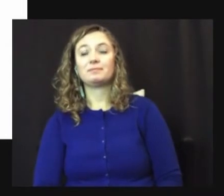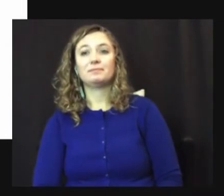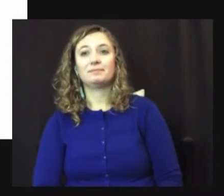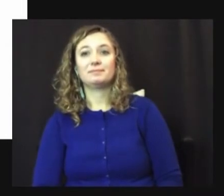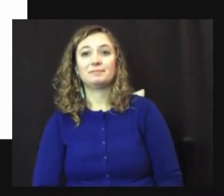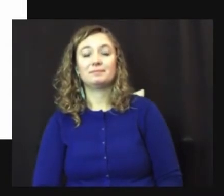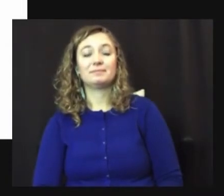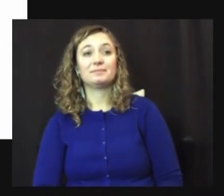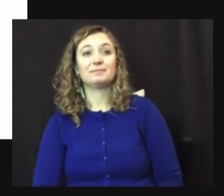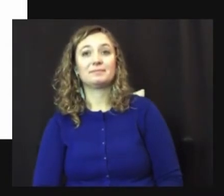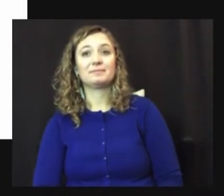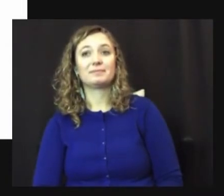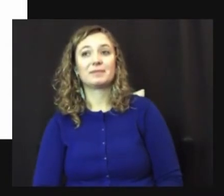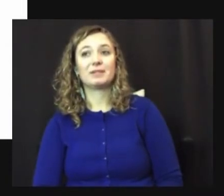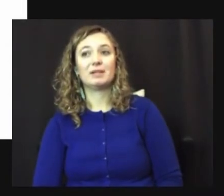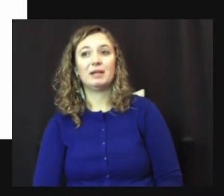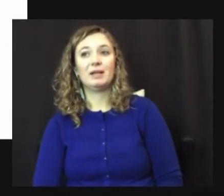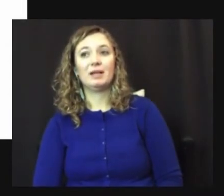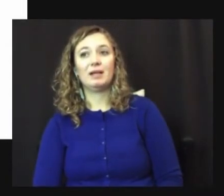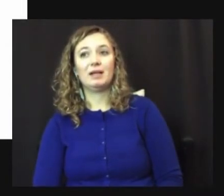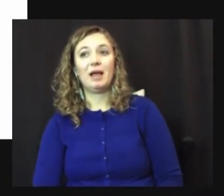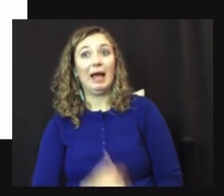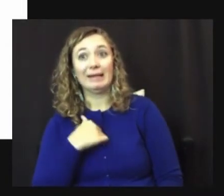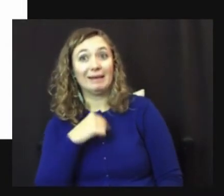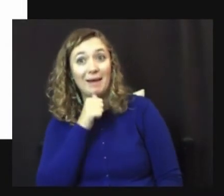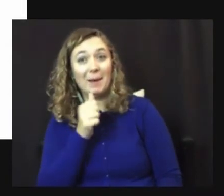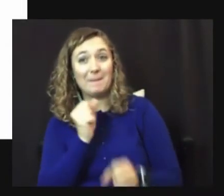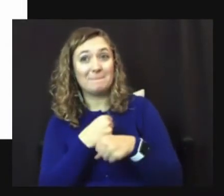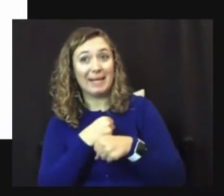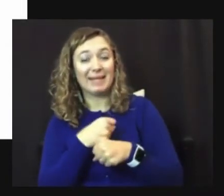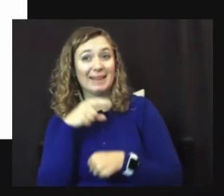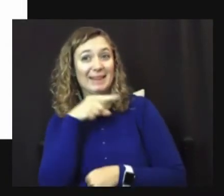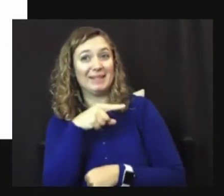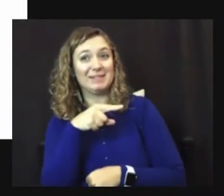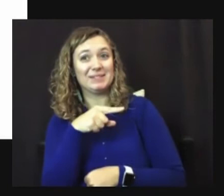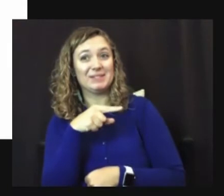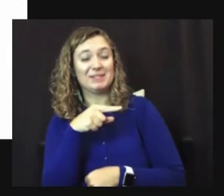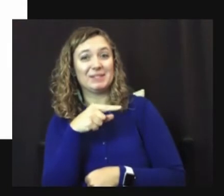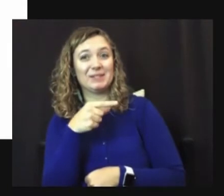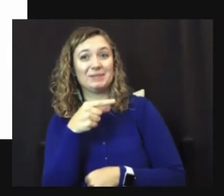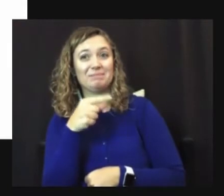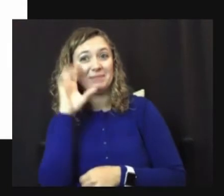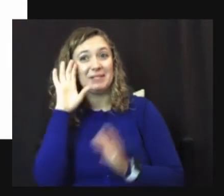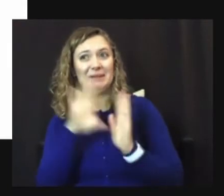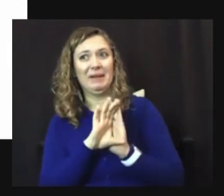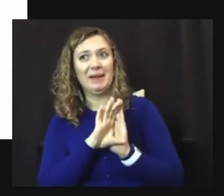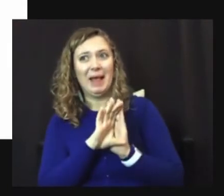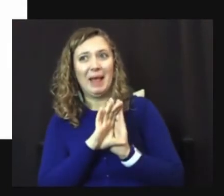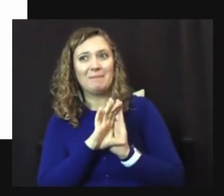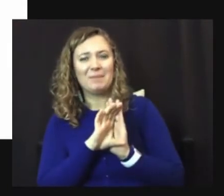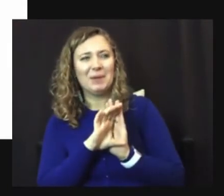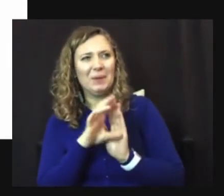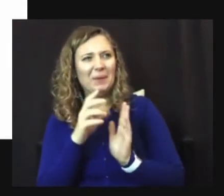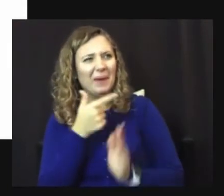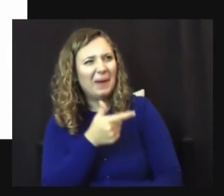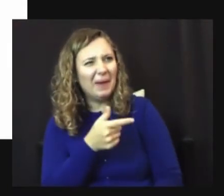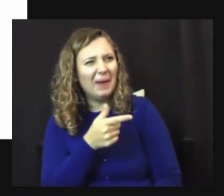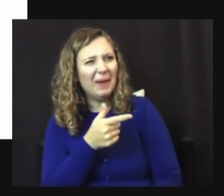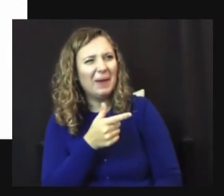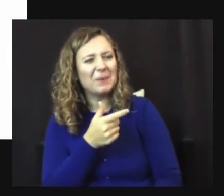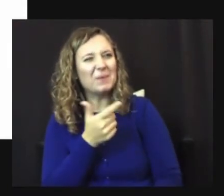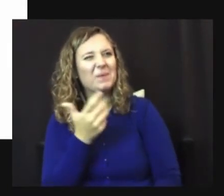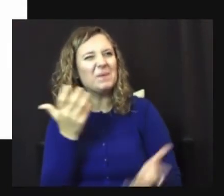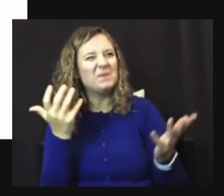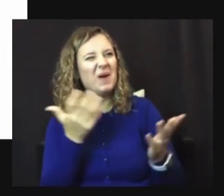I mean, you can, but I didn't make this graphic. So, and I'm looking at it and I'm thinking, what was this message?